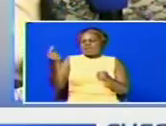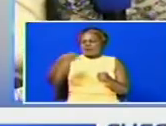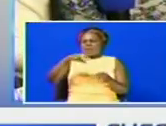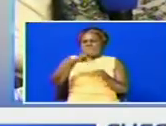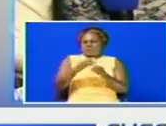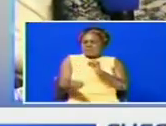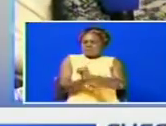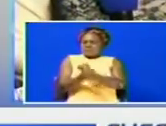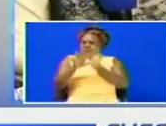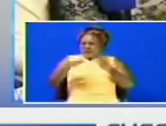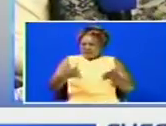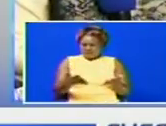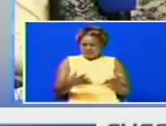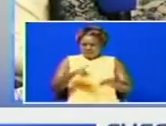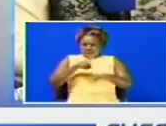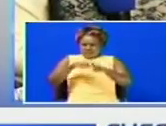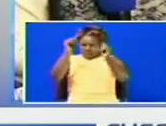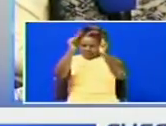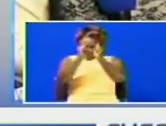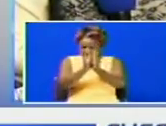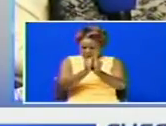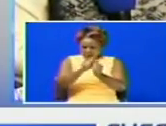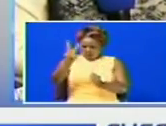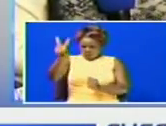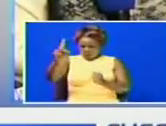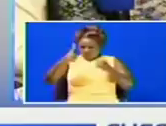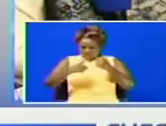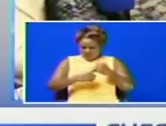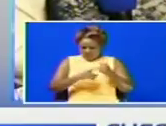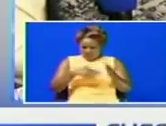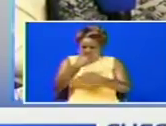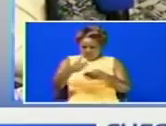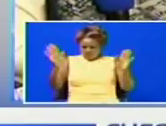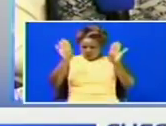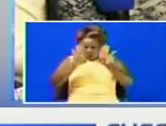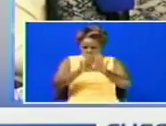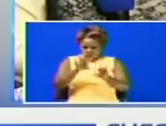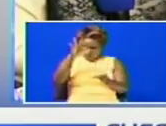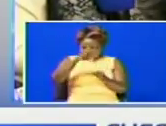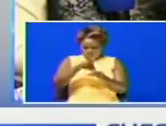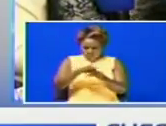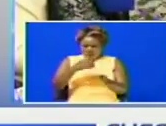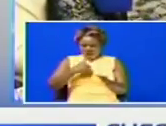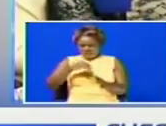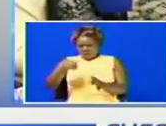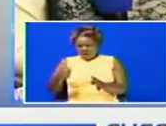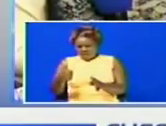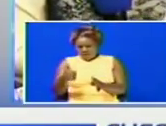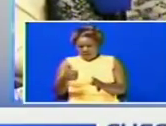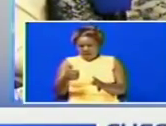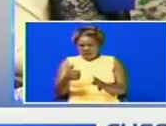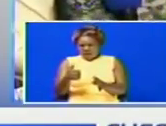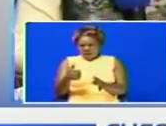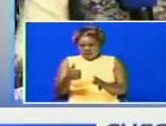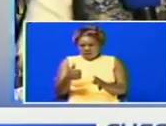his explanation was that at 10 p.m. on the 26th, after polls closed, they had another snapshot. The